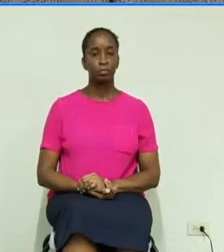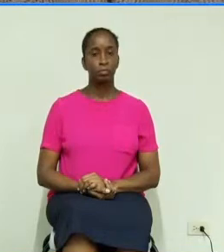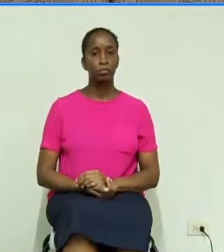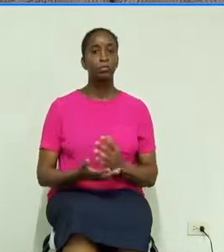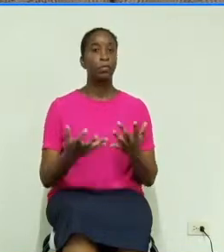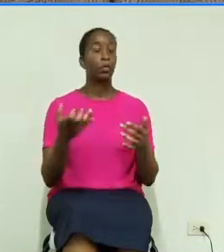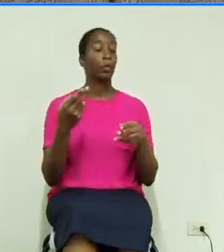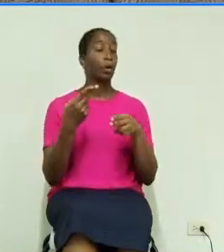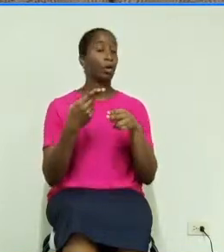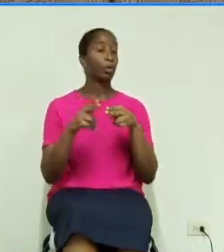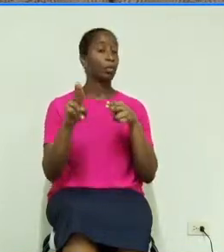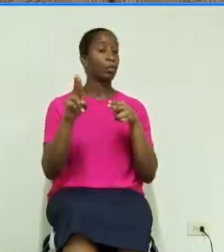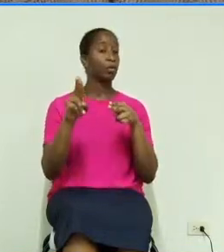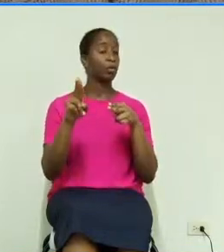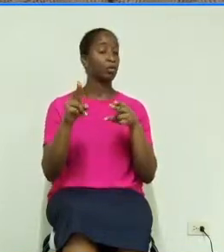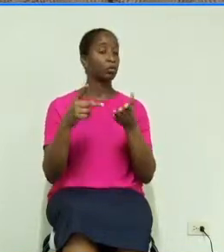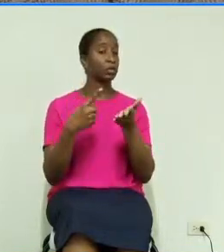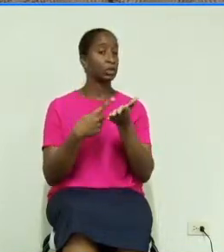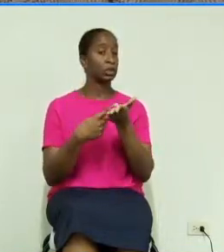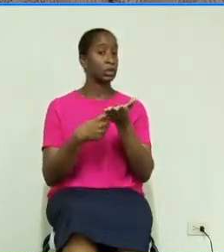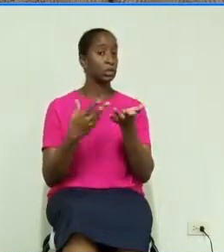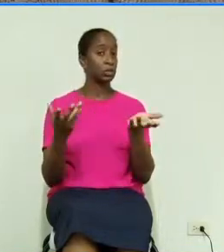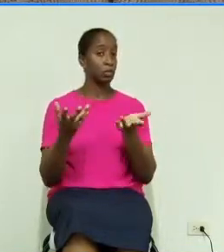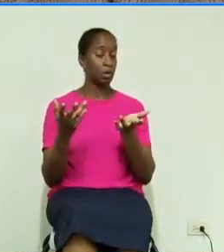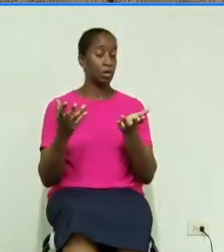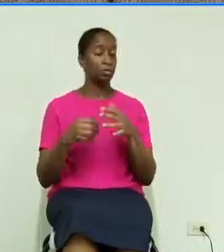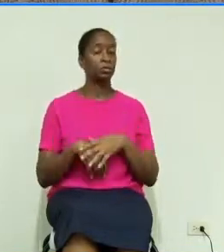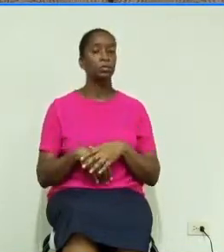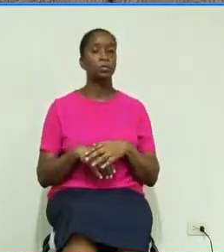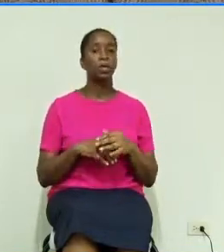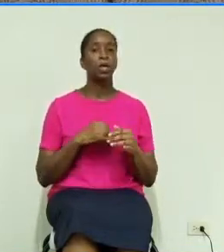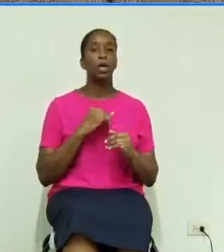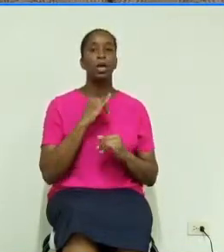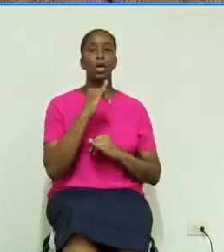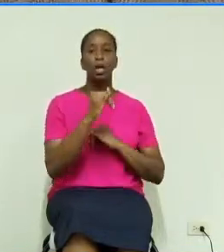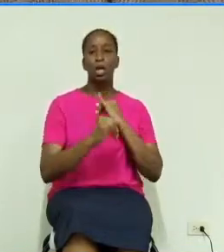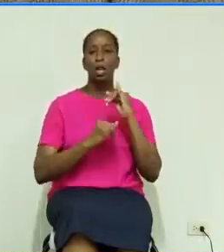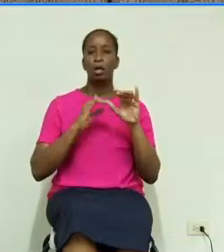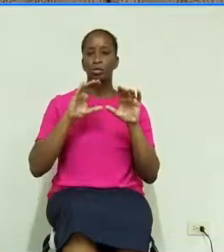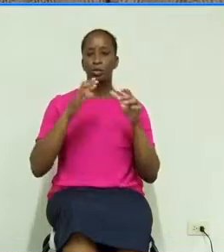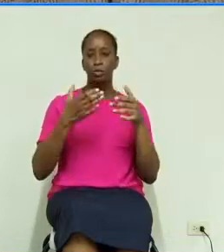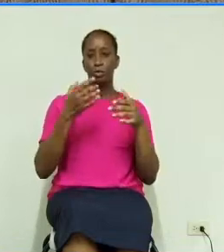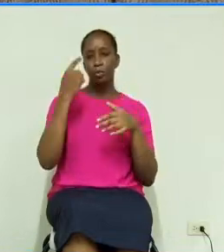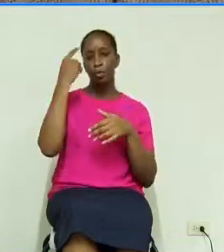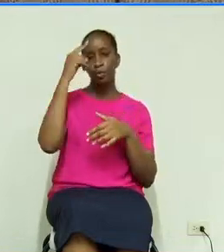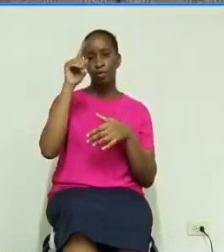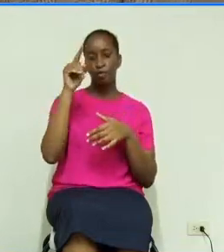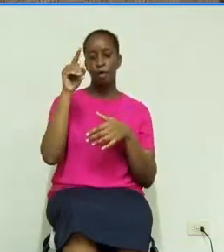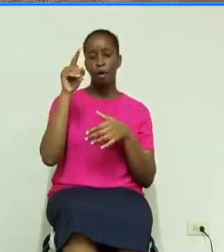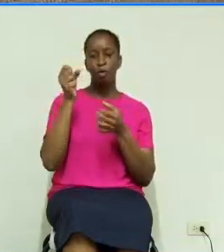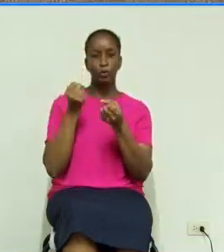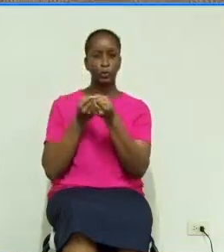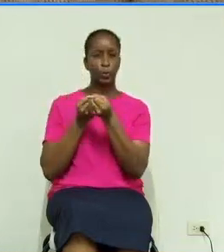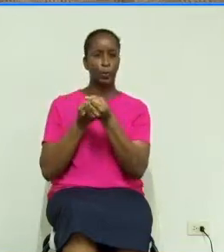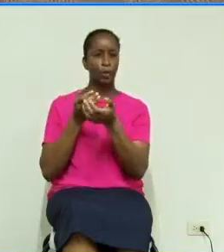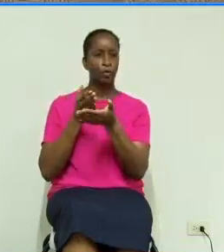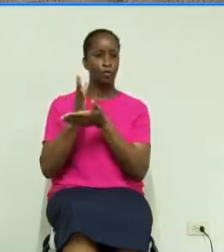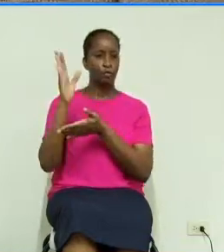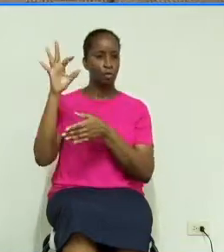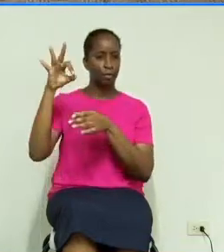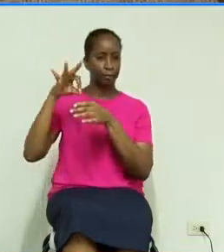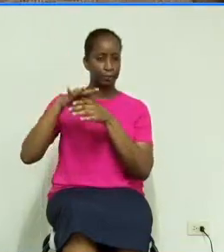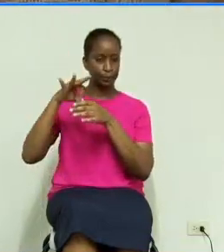the International Institute for Democracy and Electoral Assistance. That is a body, an